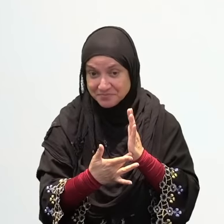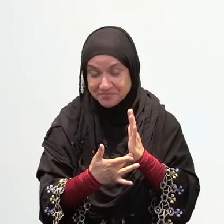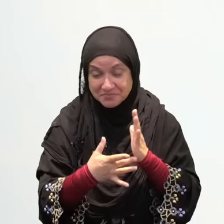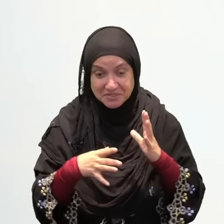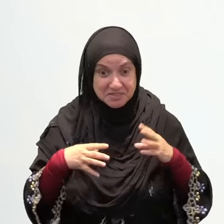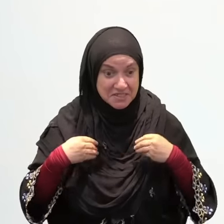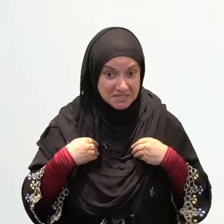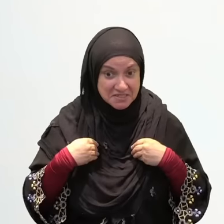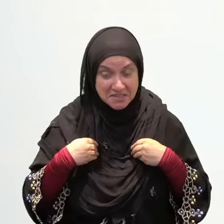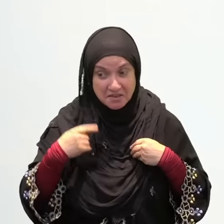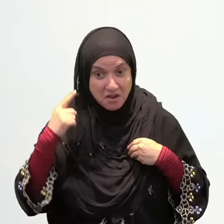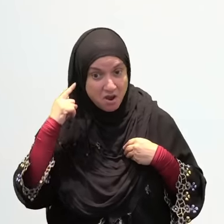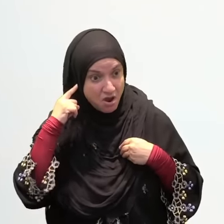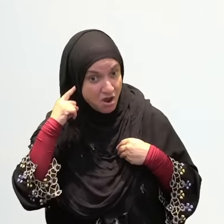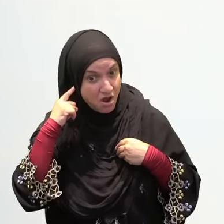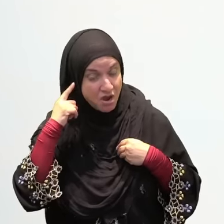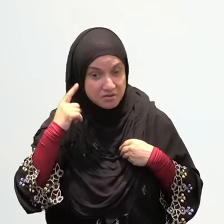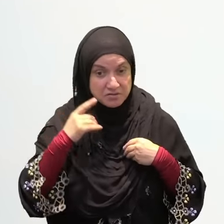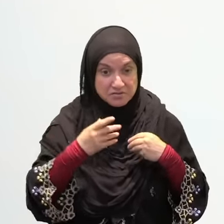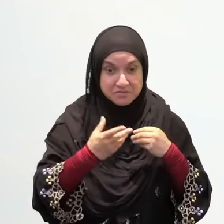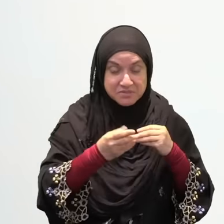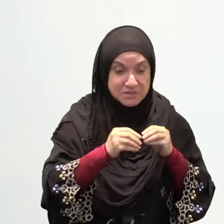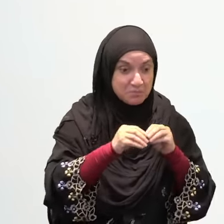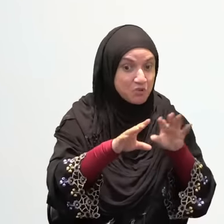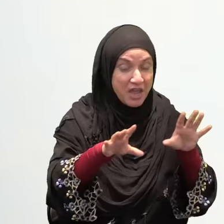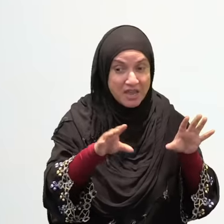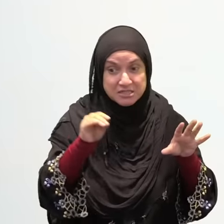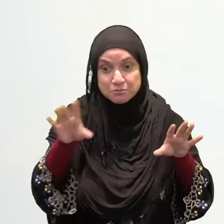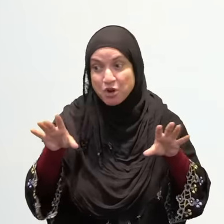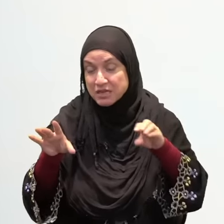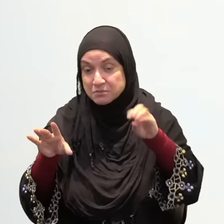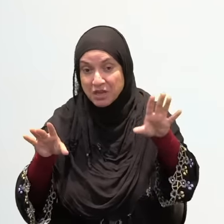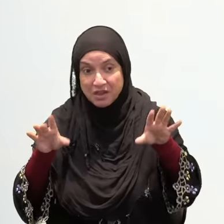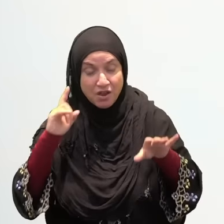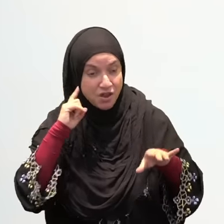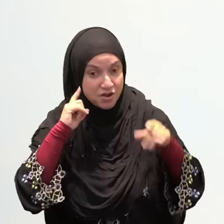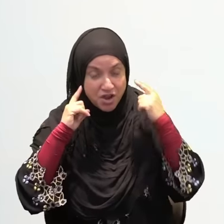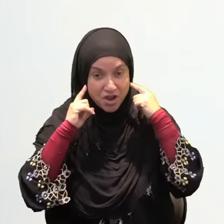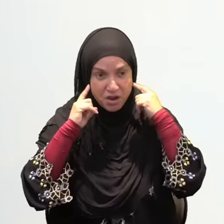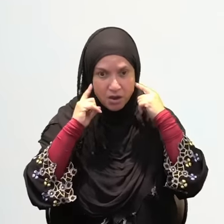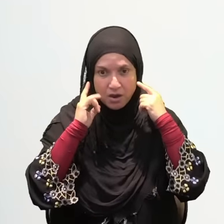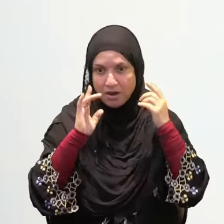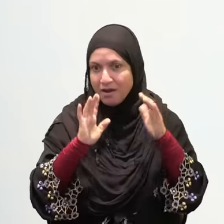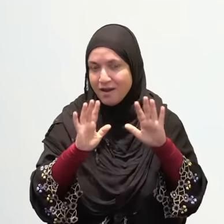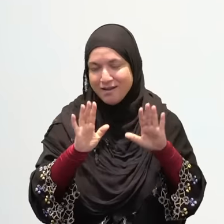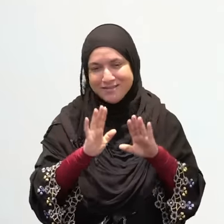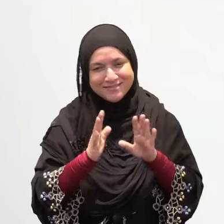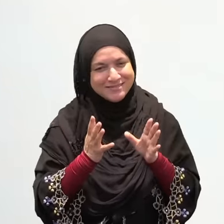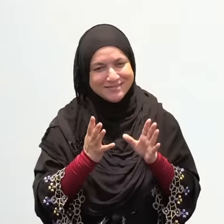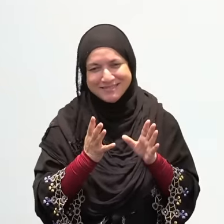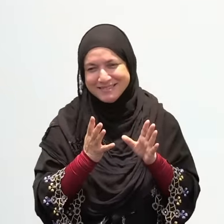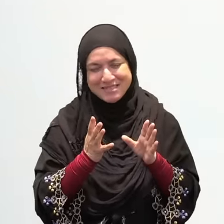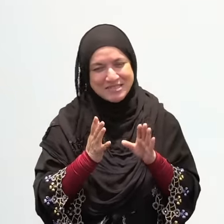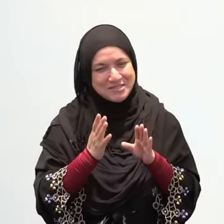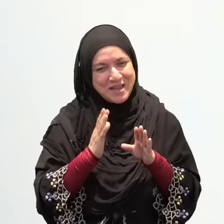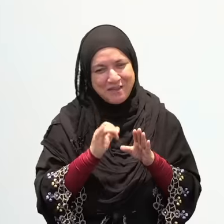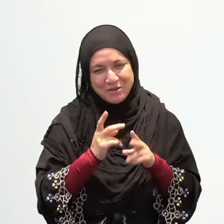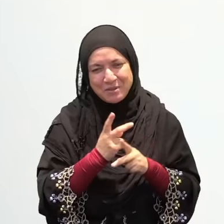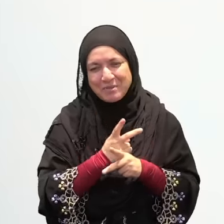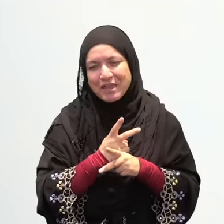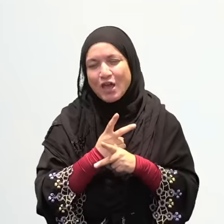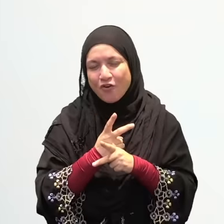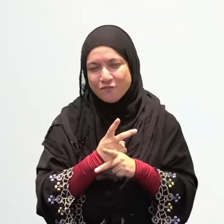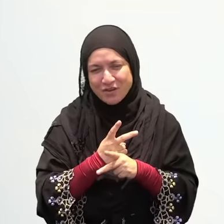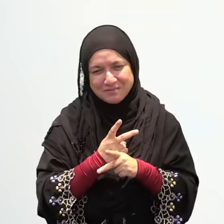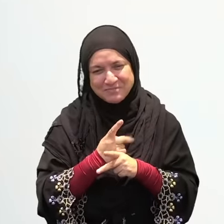point? That's where you really have to take a step back because the Prophet sallallahu alaihi wasallam warns us of